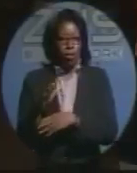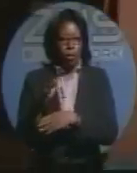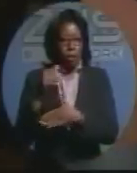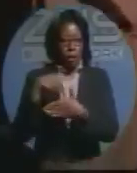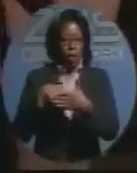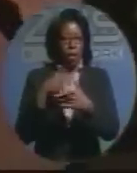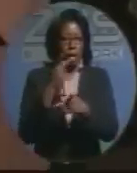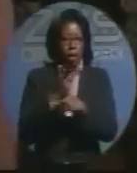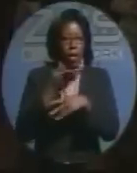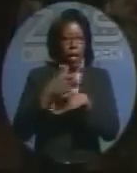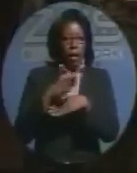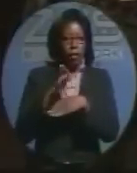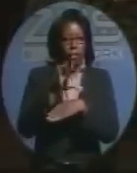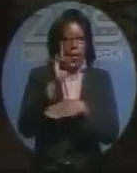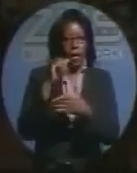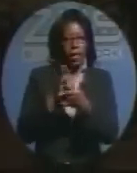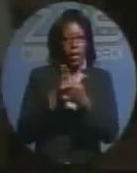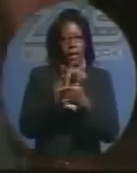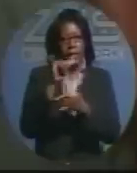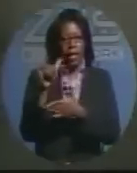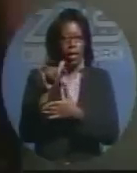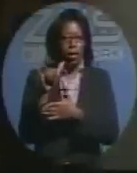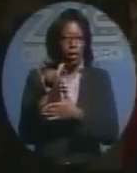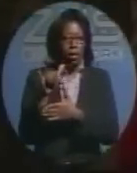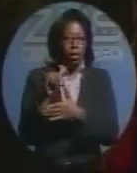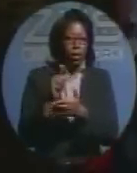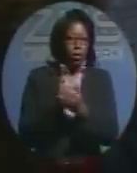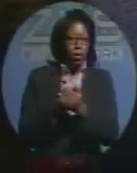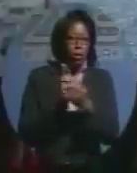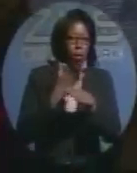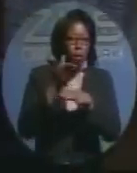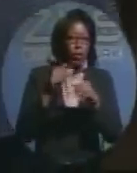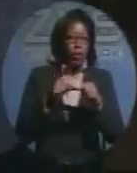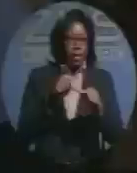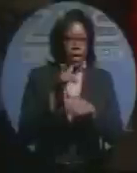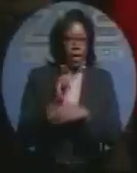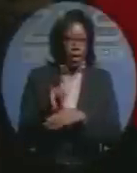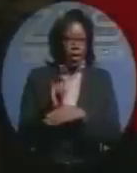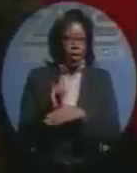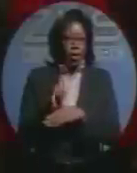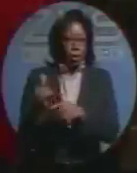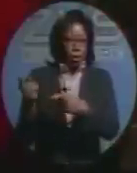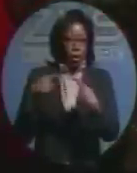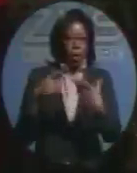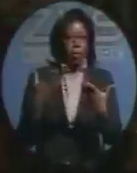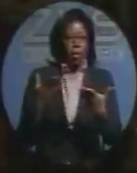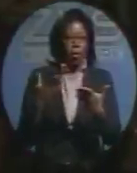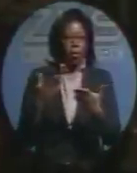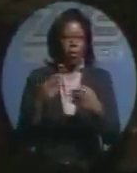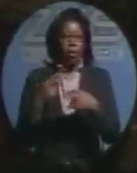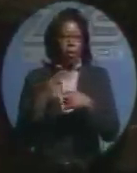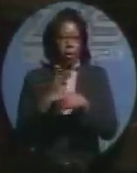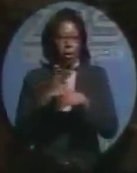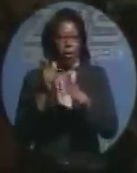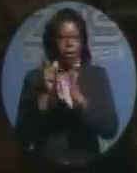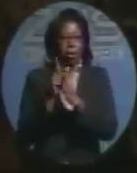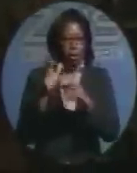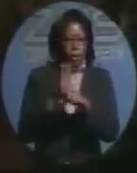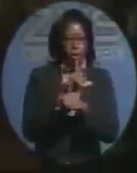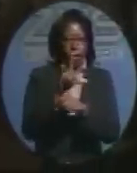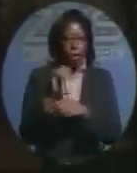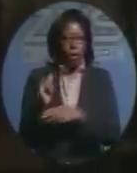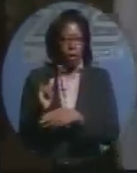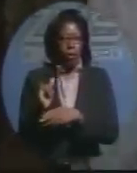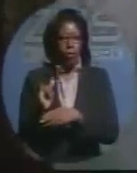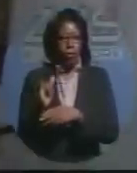being held after it was discovered that they were either overstaying or had landed here illegally. The group was picked up following an